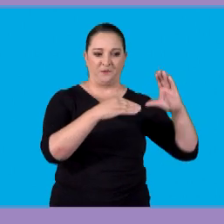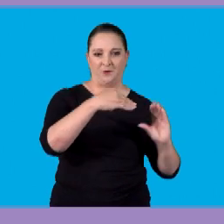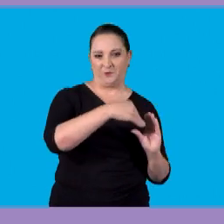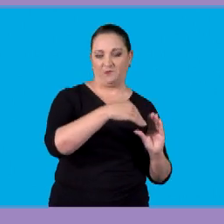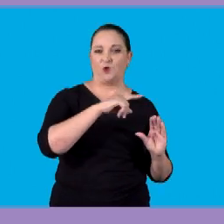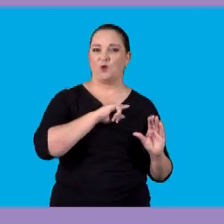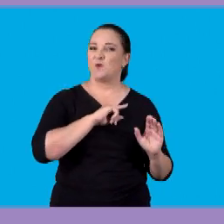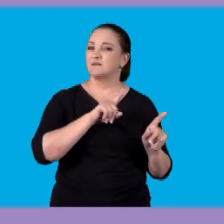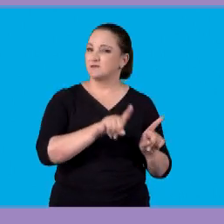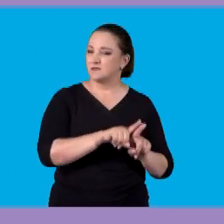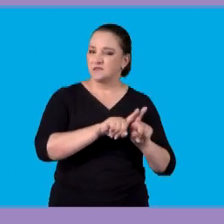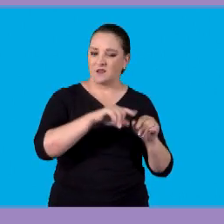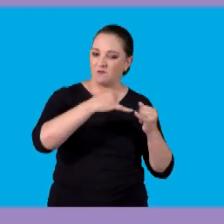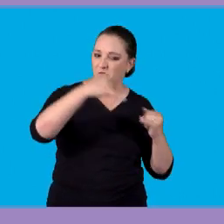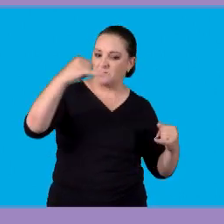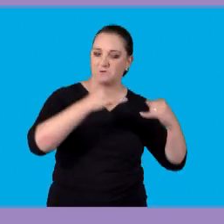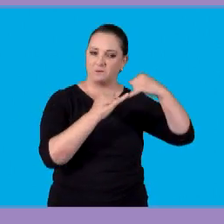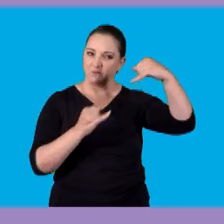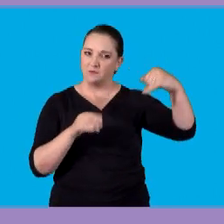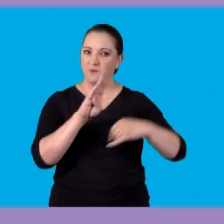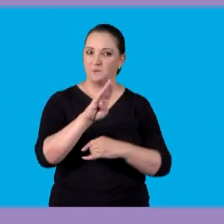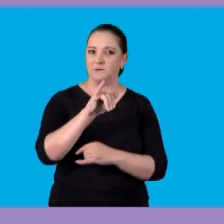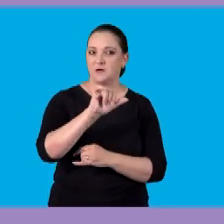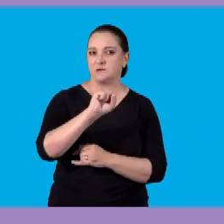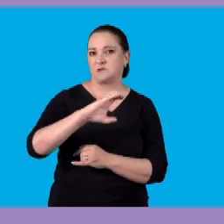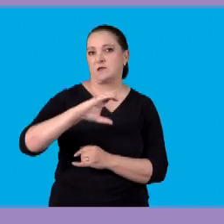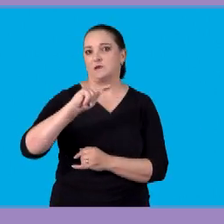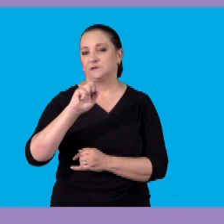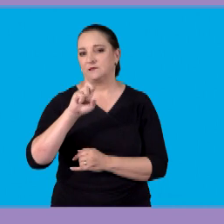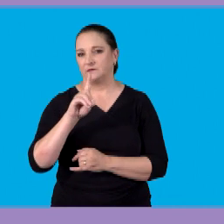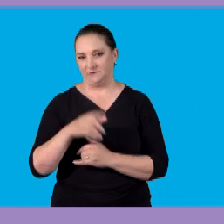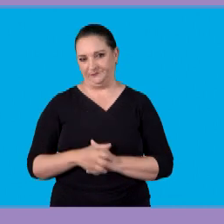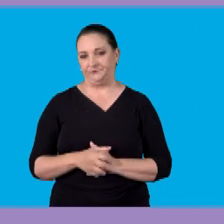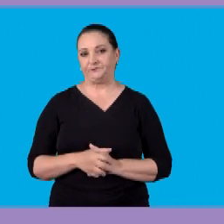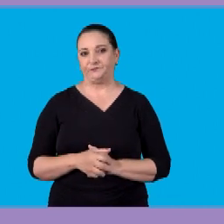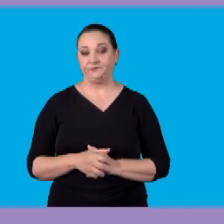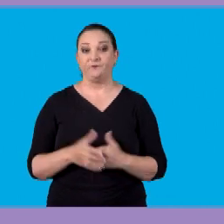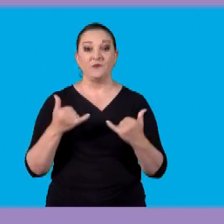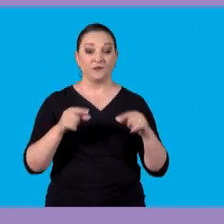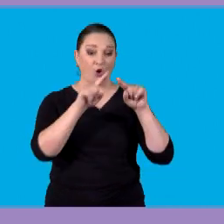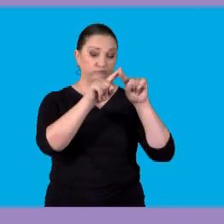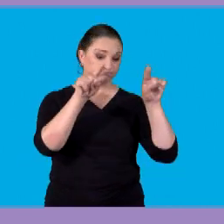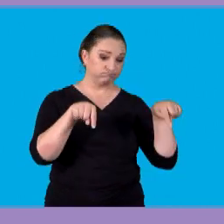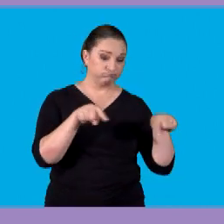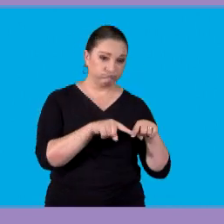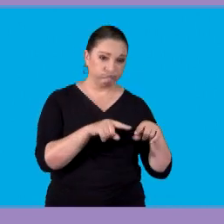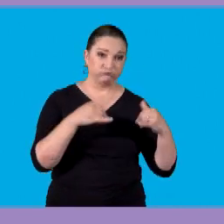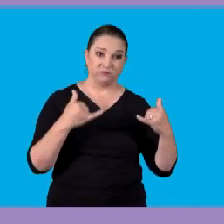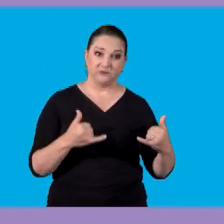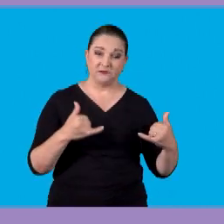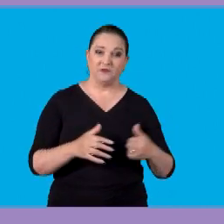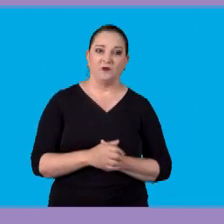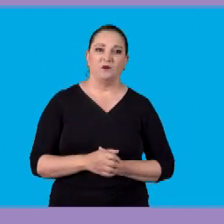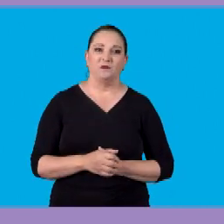since they are all bisected by the diagonals. And those are the properties of a square. So what about